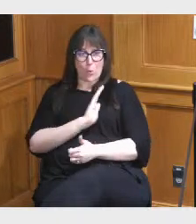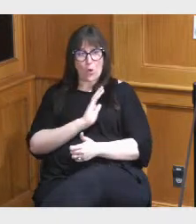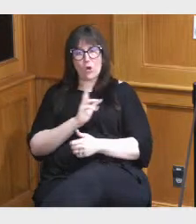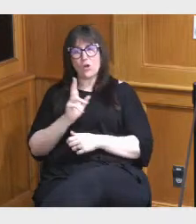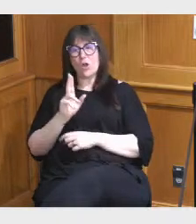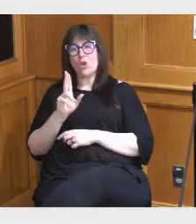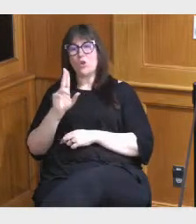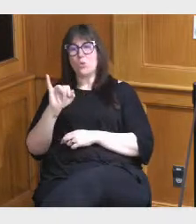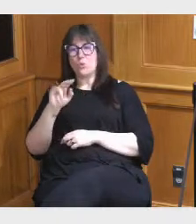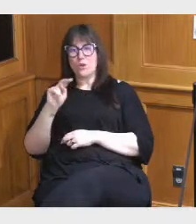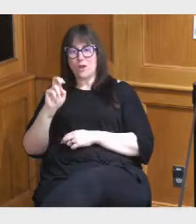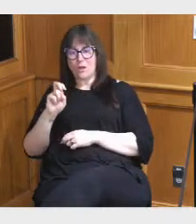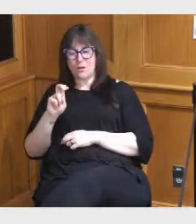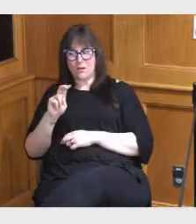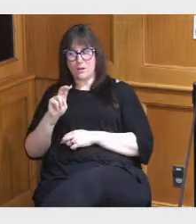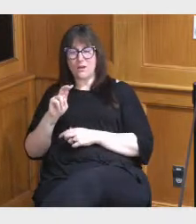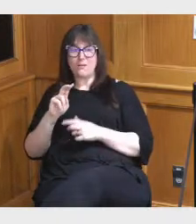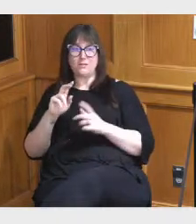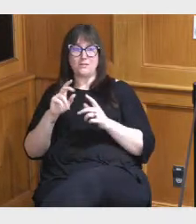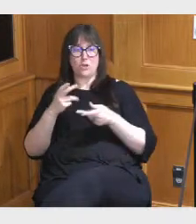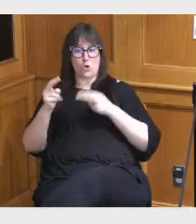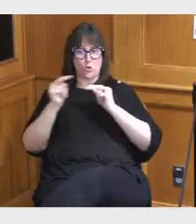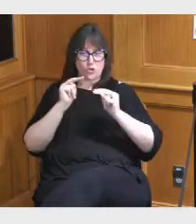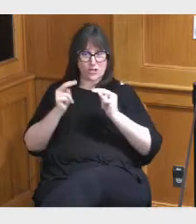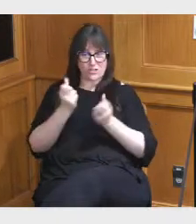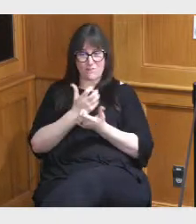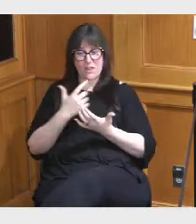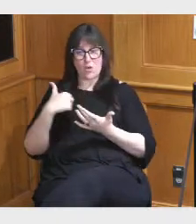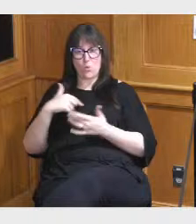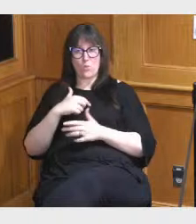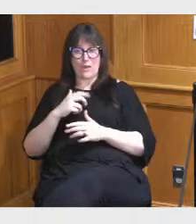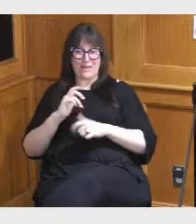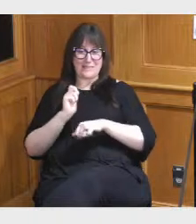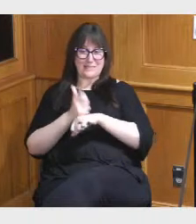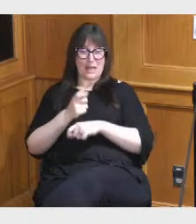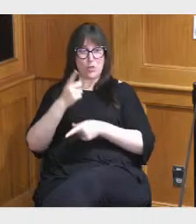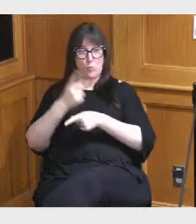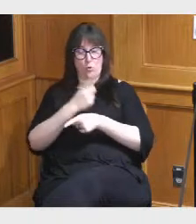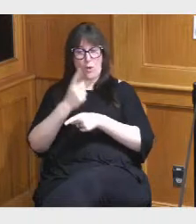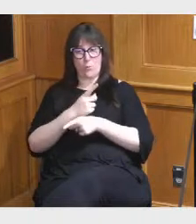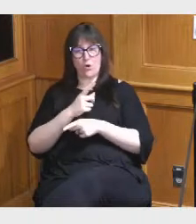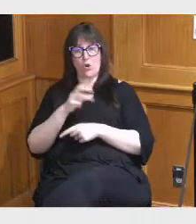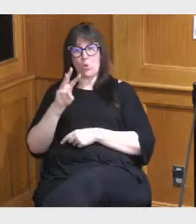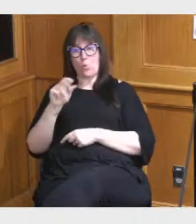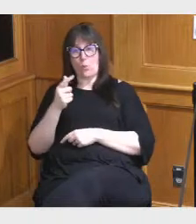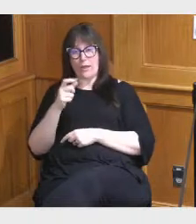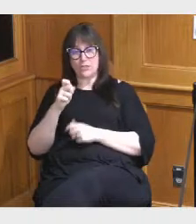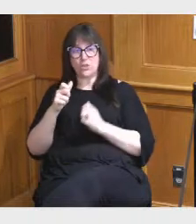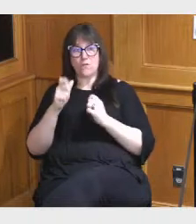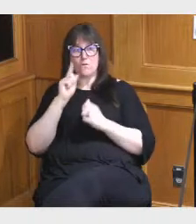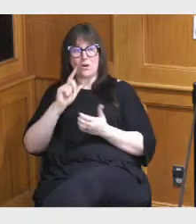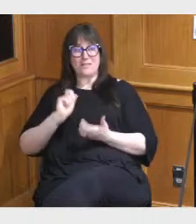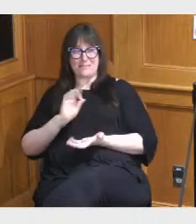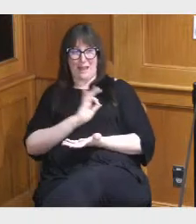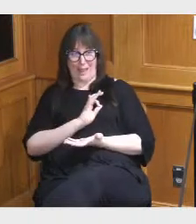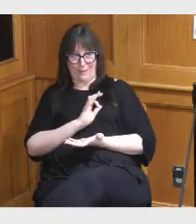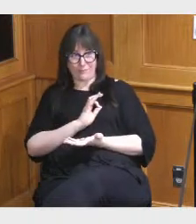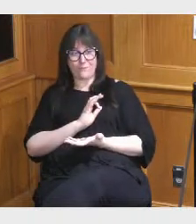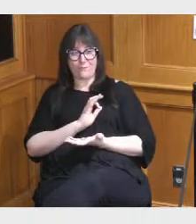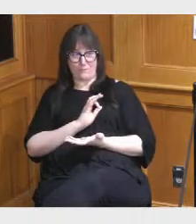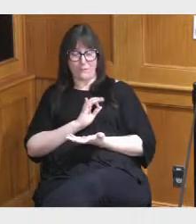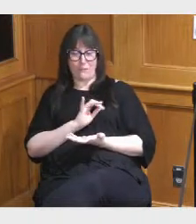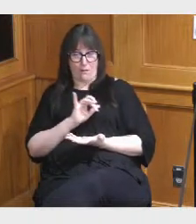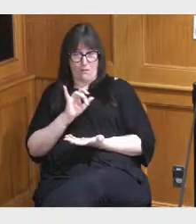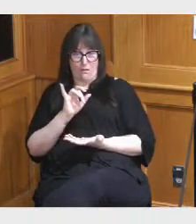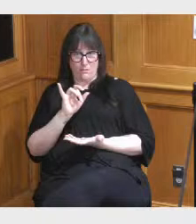negotiations, were able to, I believe, level set and right set wages for our staff. which is I think contributing to the fact